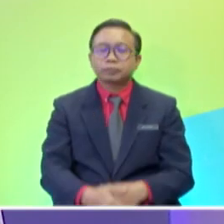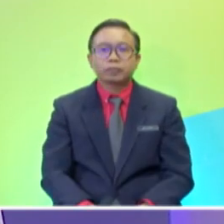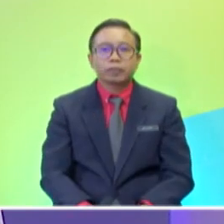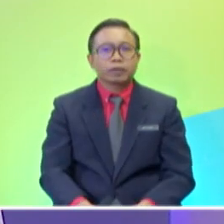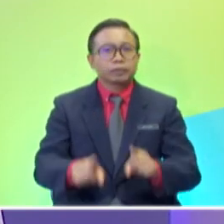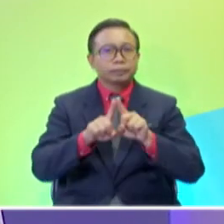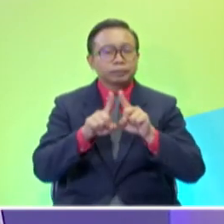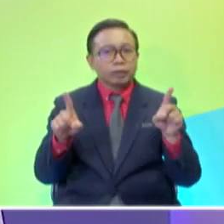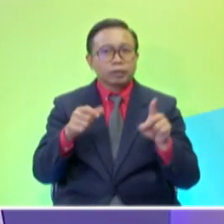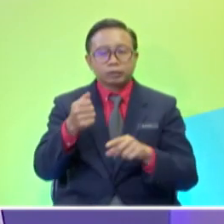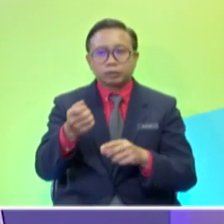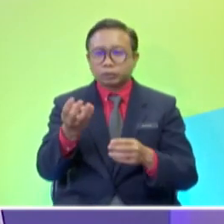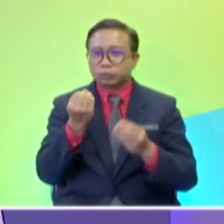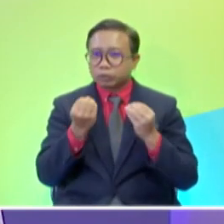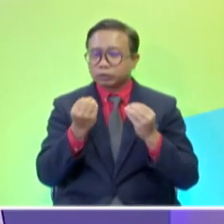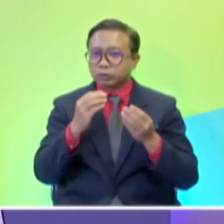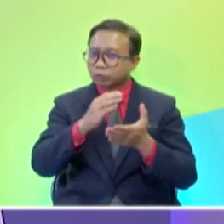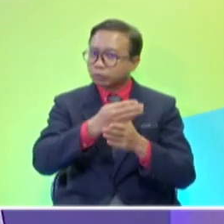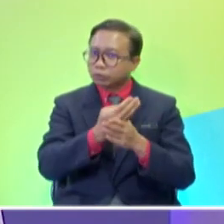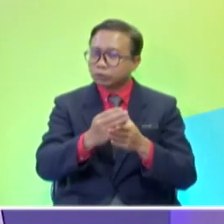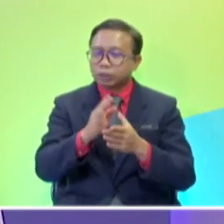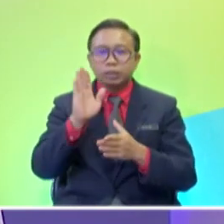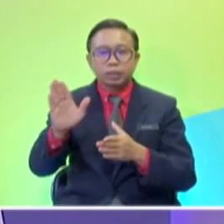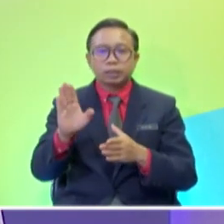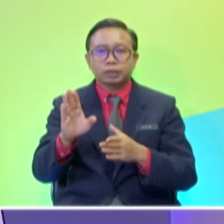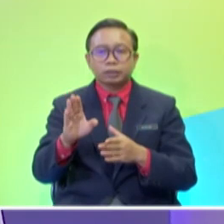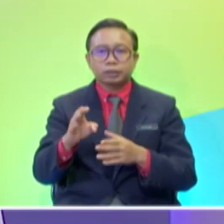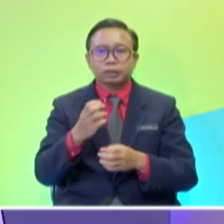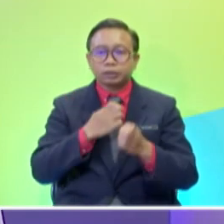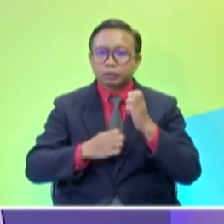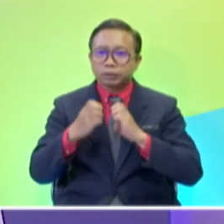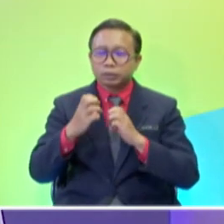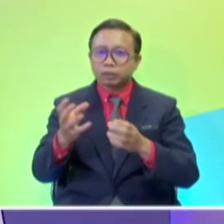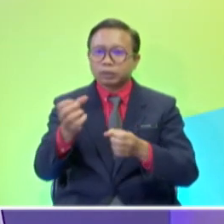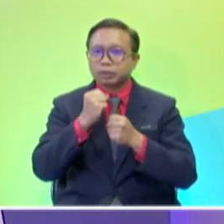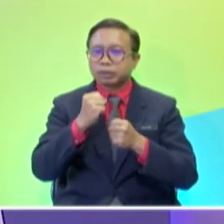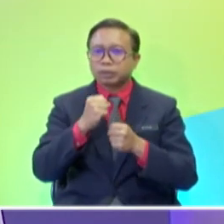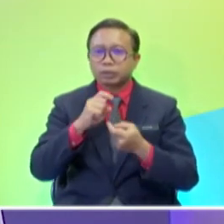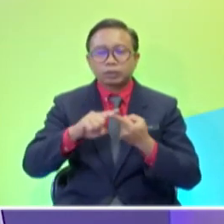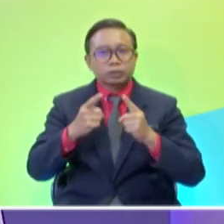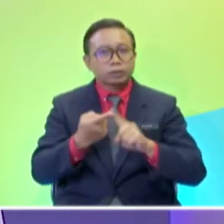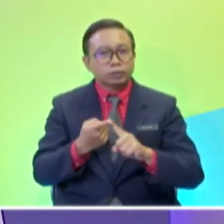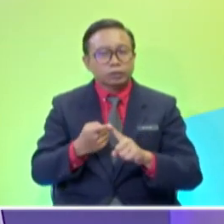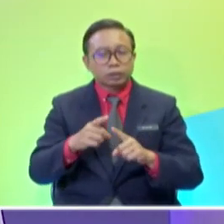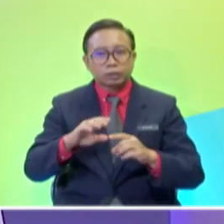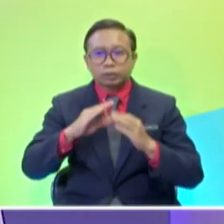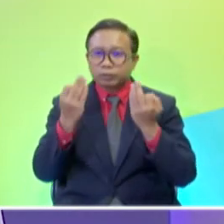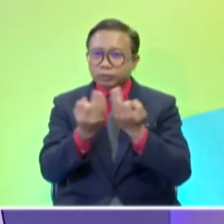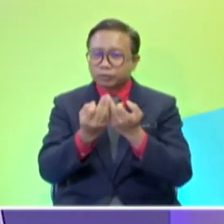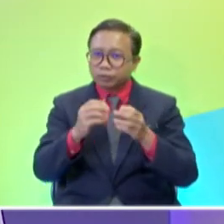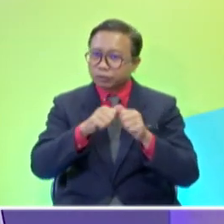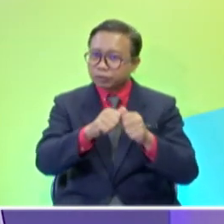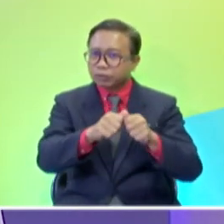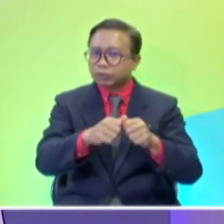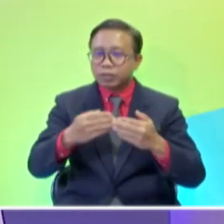But you want to share that experience, and maybe you want to get some of your friends or family members to join